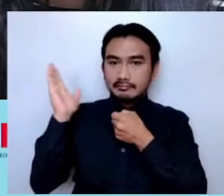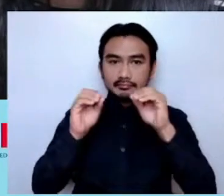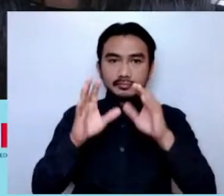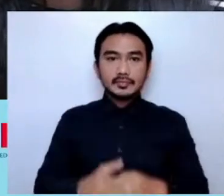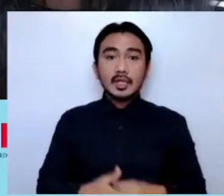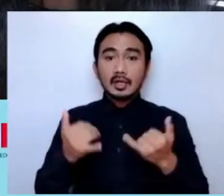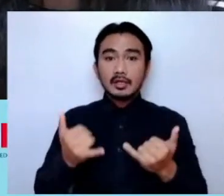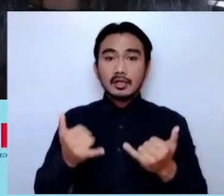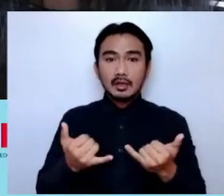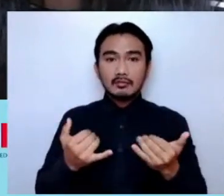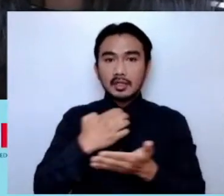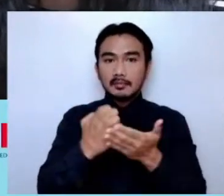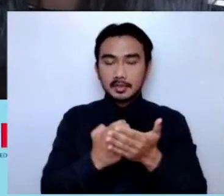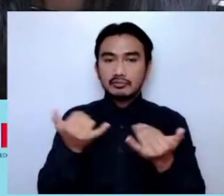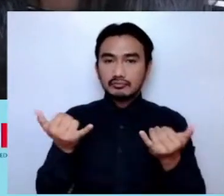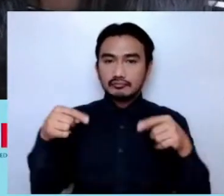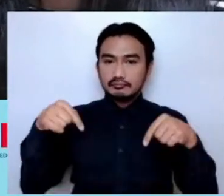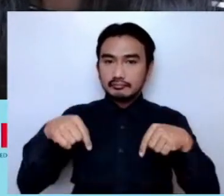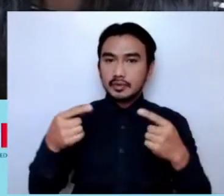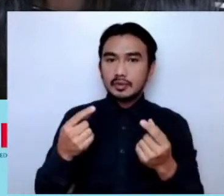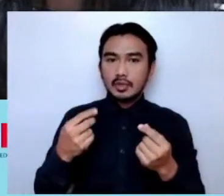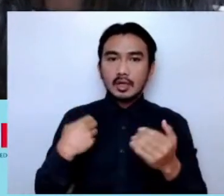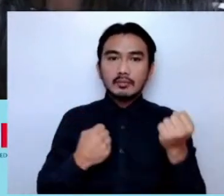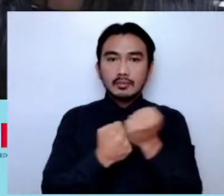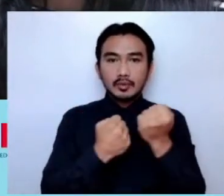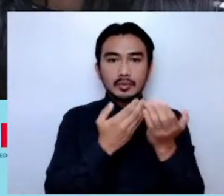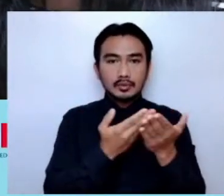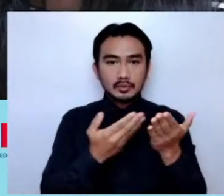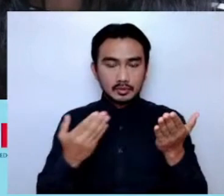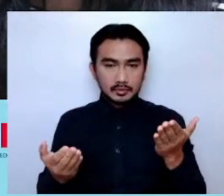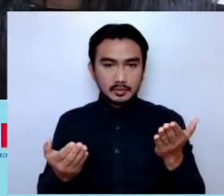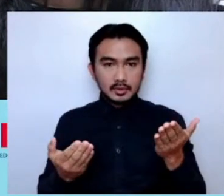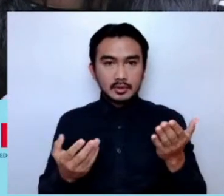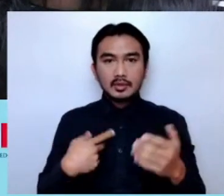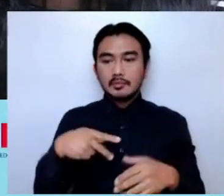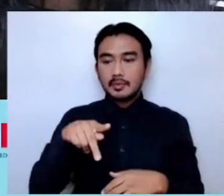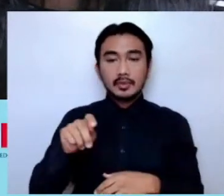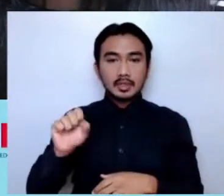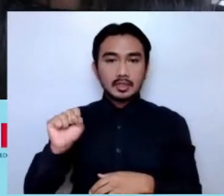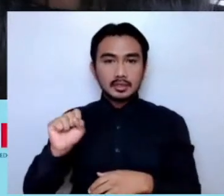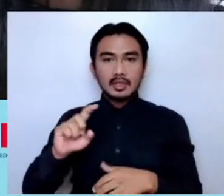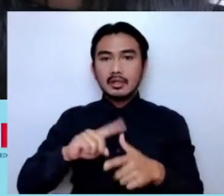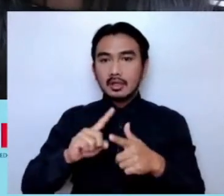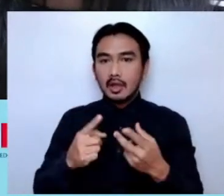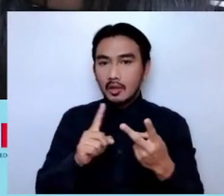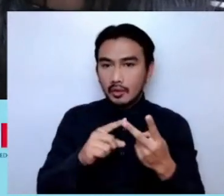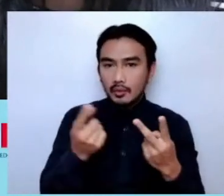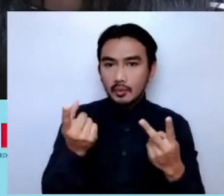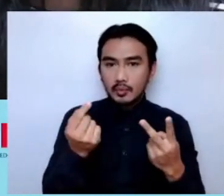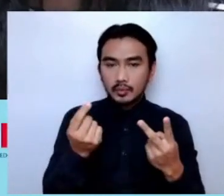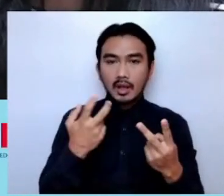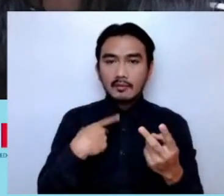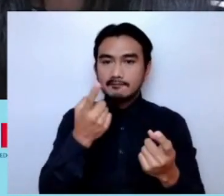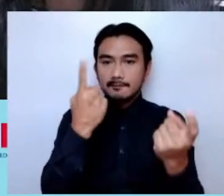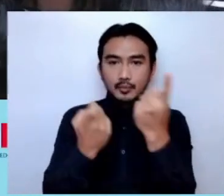on first, the support materials on the RPMS-PPST, and then second, your frequently asked